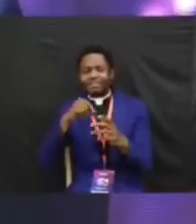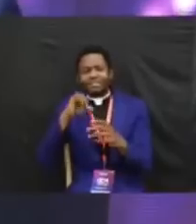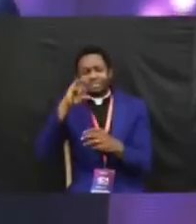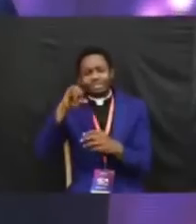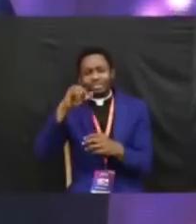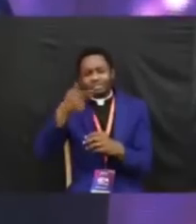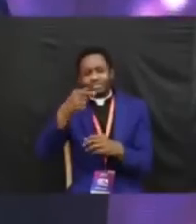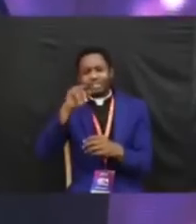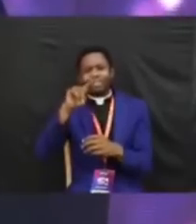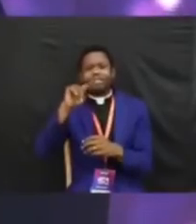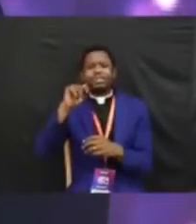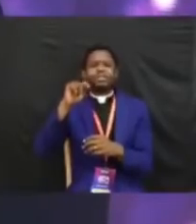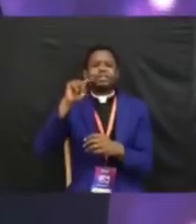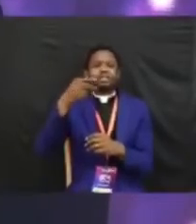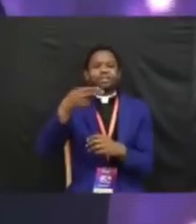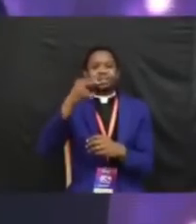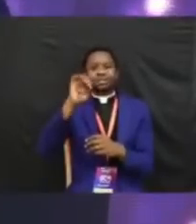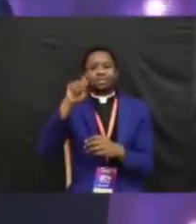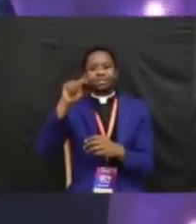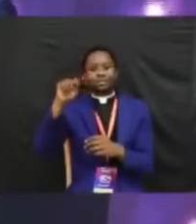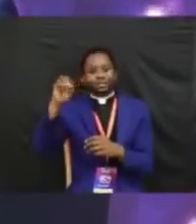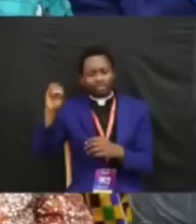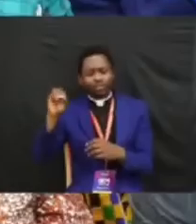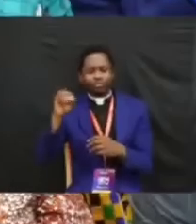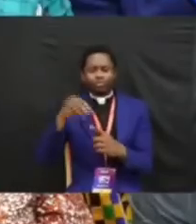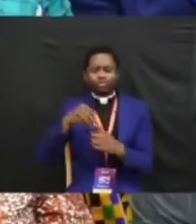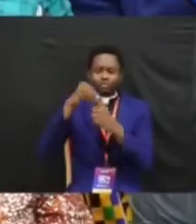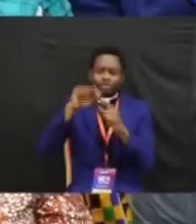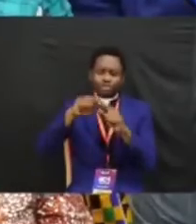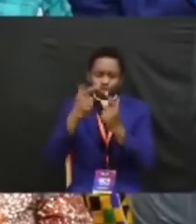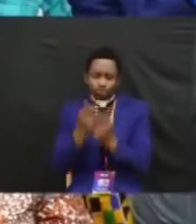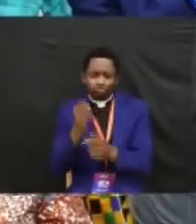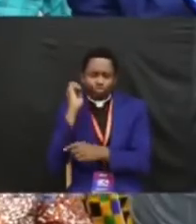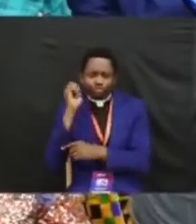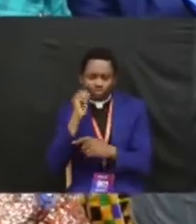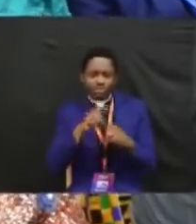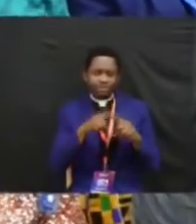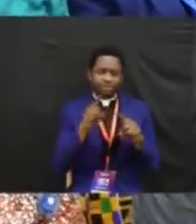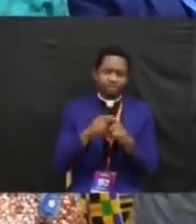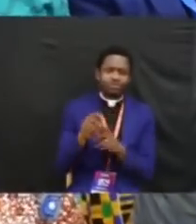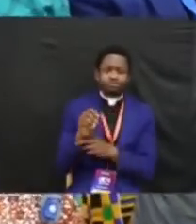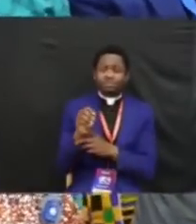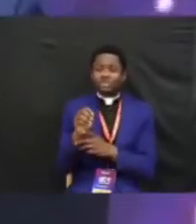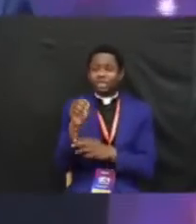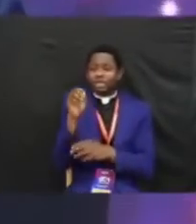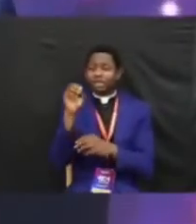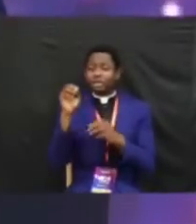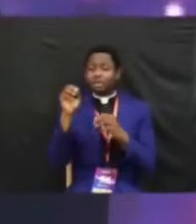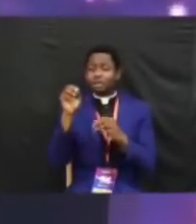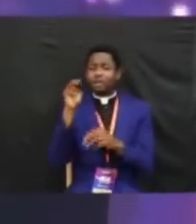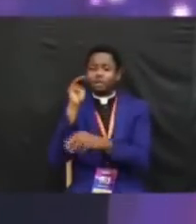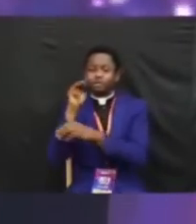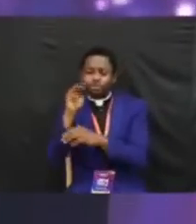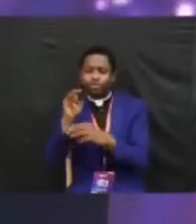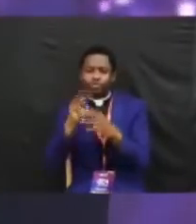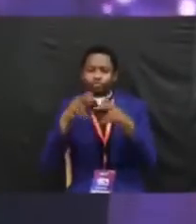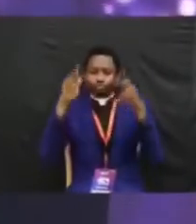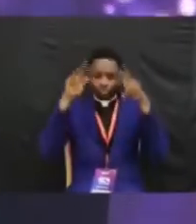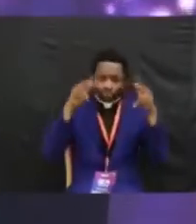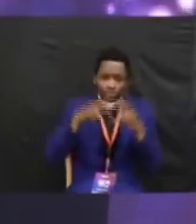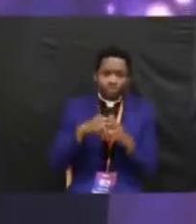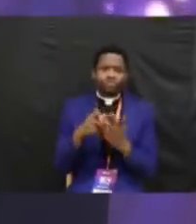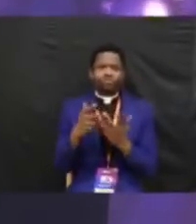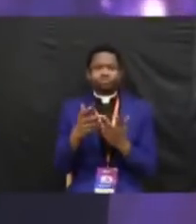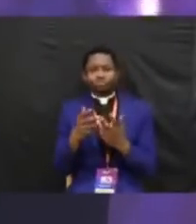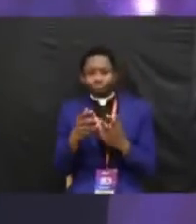digital evangelism, and special group evangelism such as ministry to Muslims, commercial sex workers,